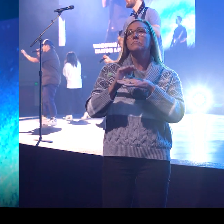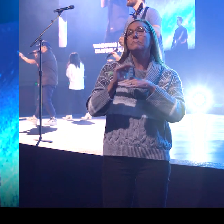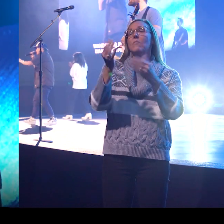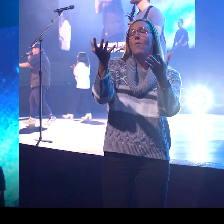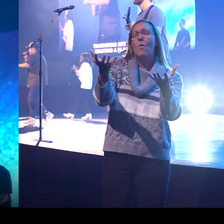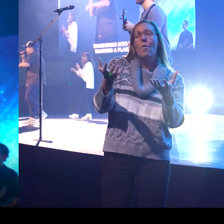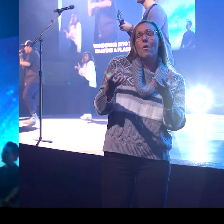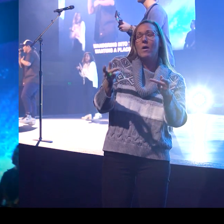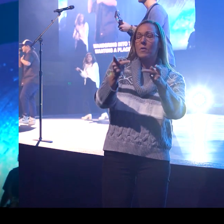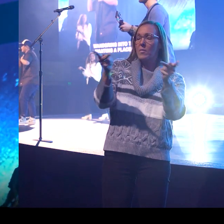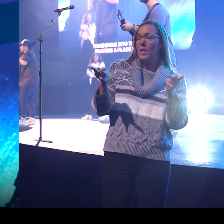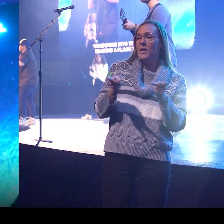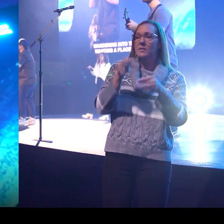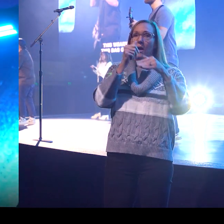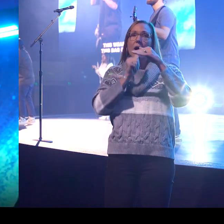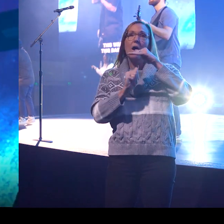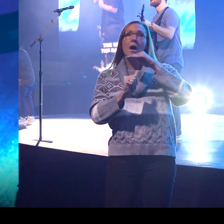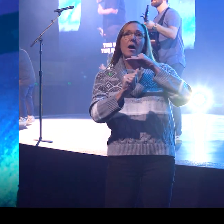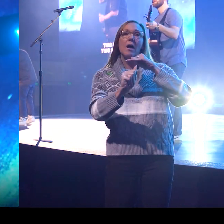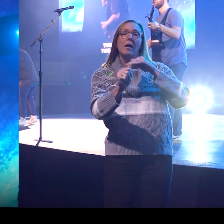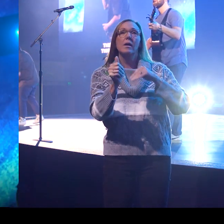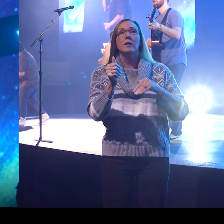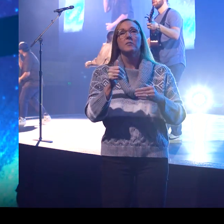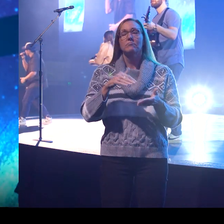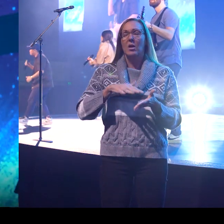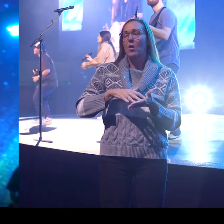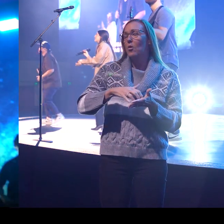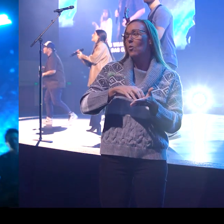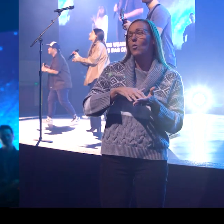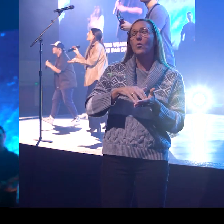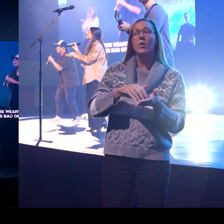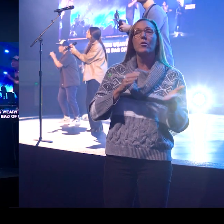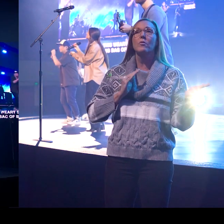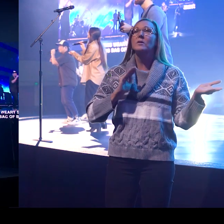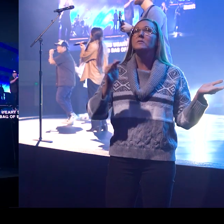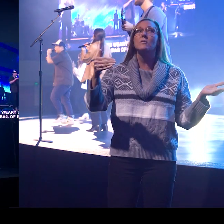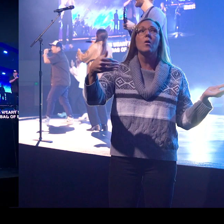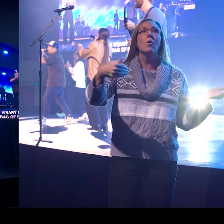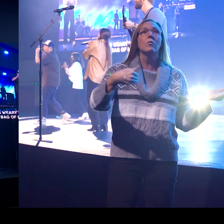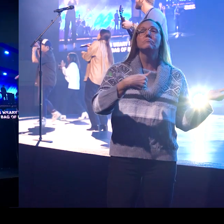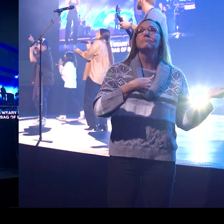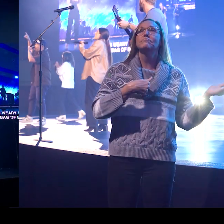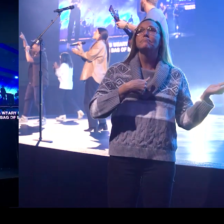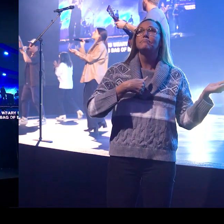wanting a place to hide this weary soul.